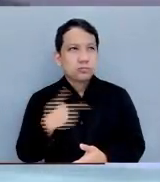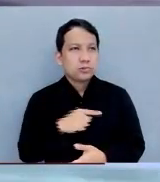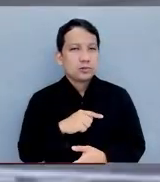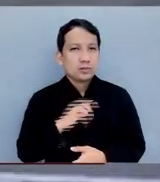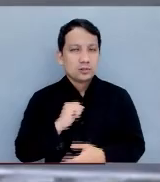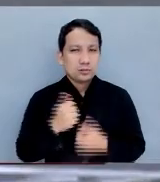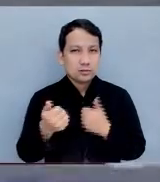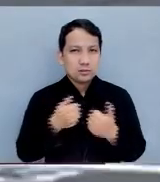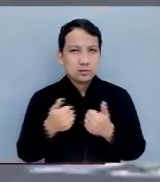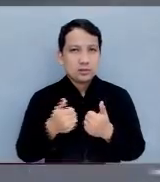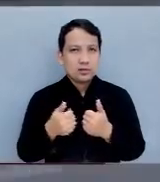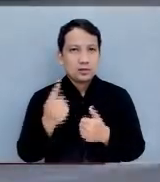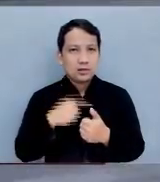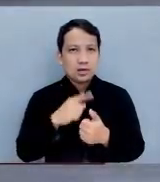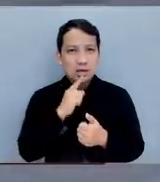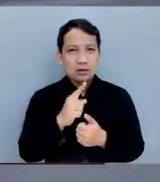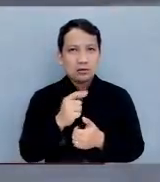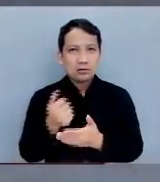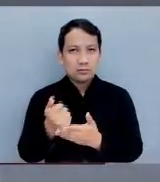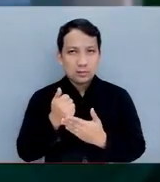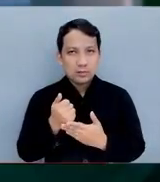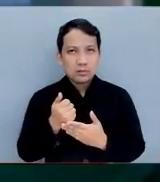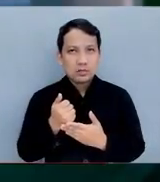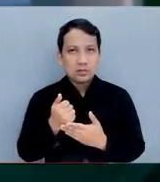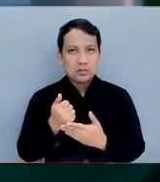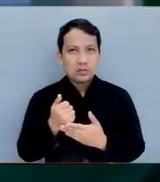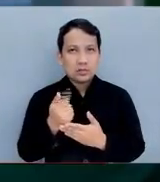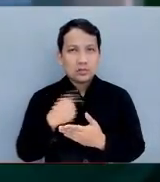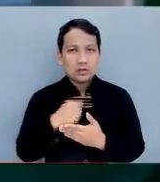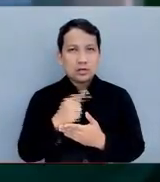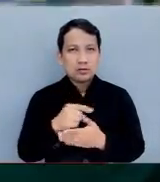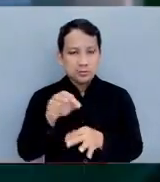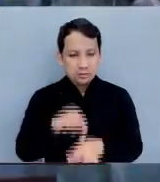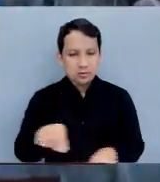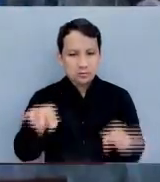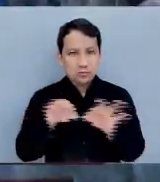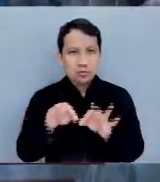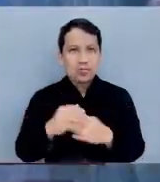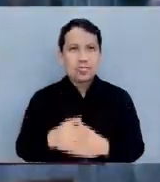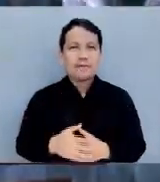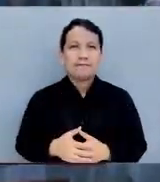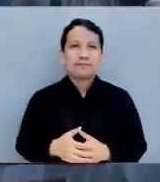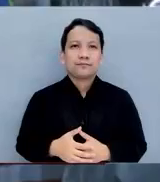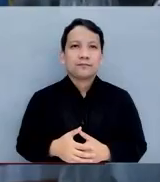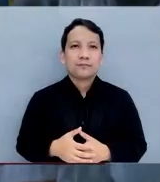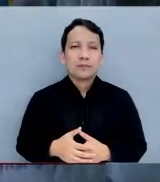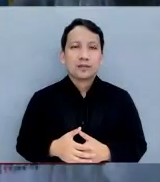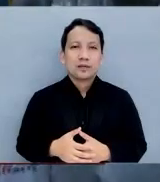self-competition is the thing that gets me every race. That's the thing, that's the magic here.